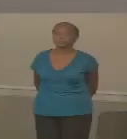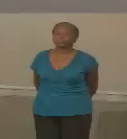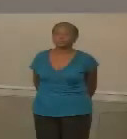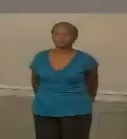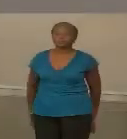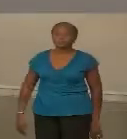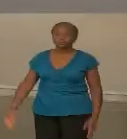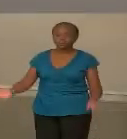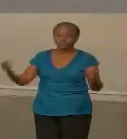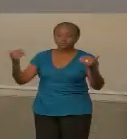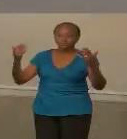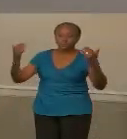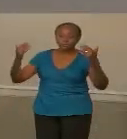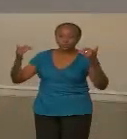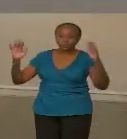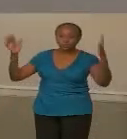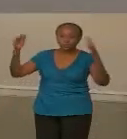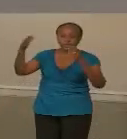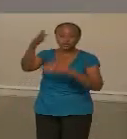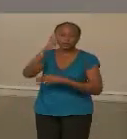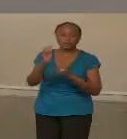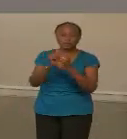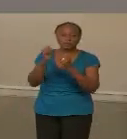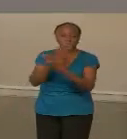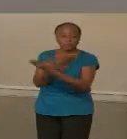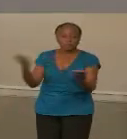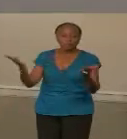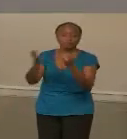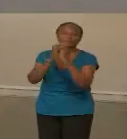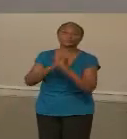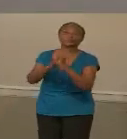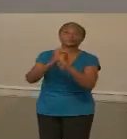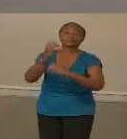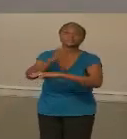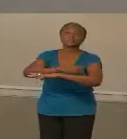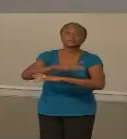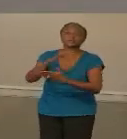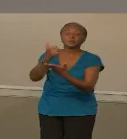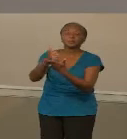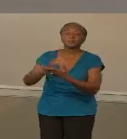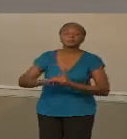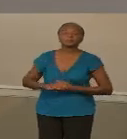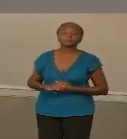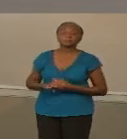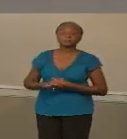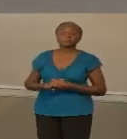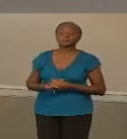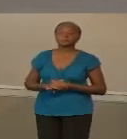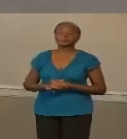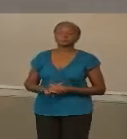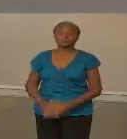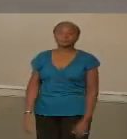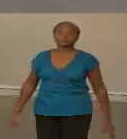Let's praise God, amen. Let's praise God and let's worship him on today, amen.